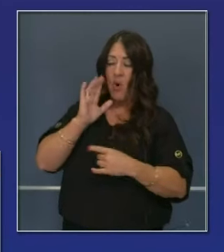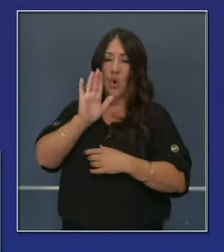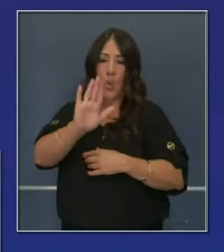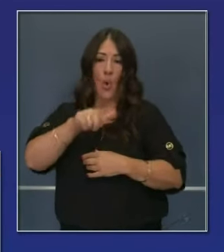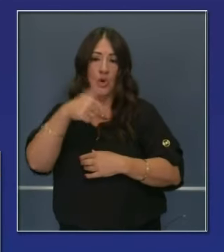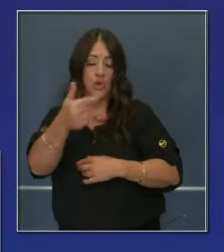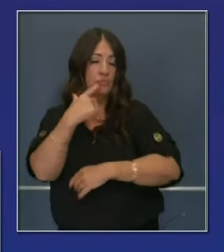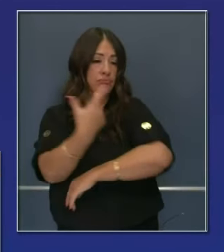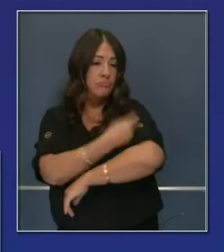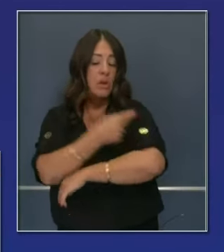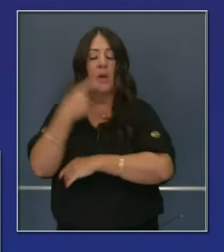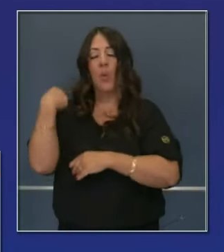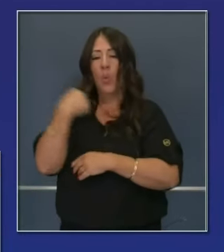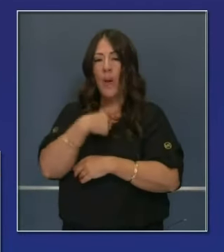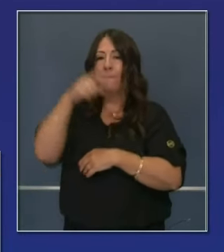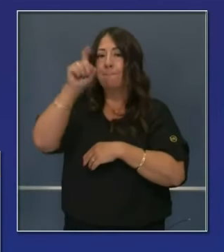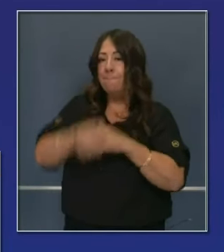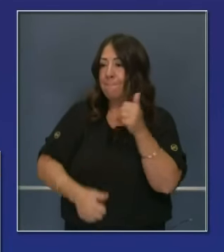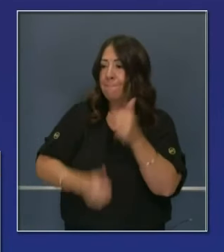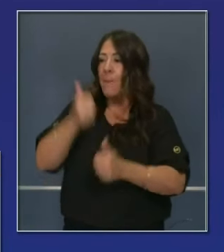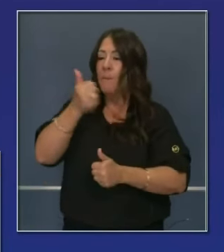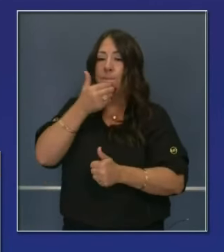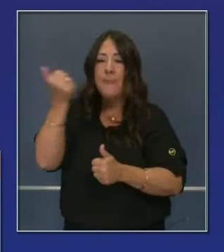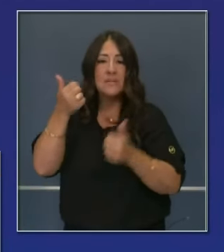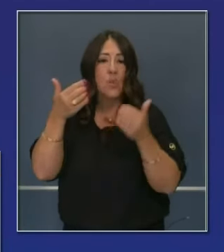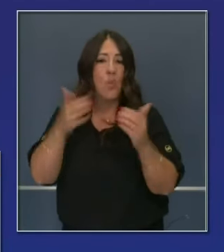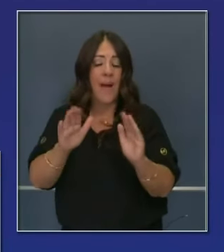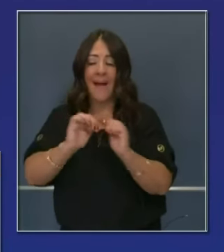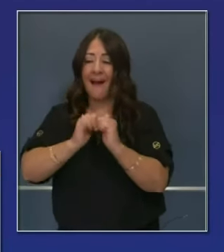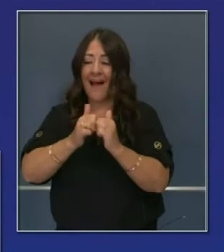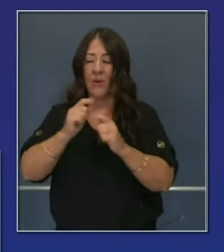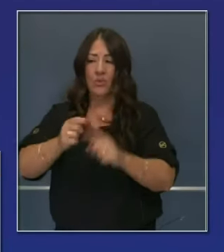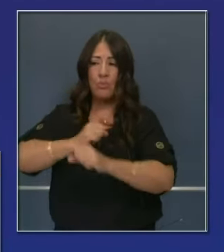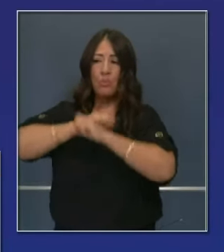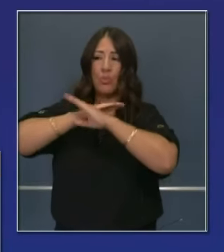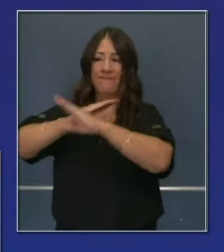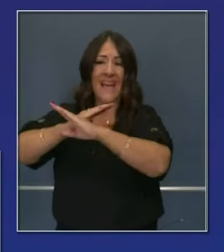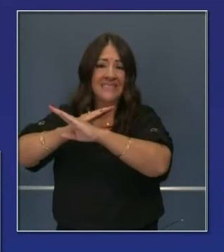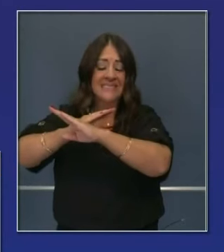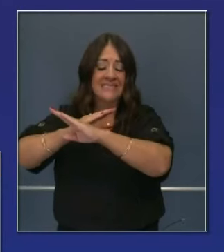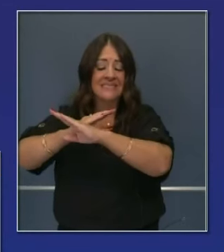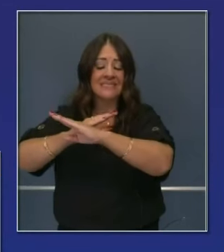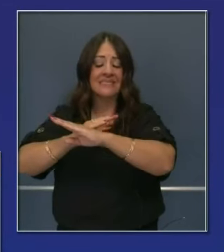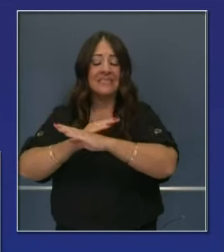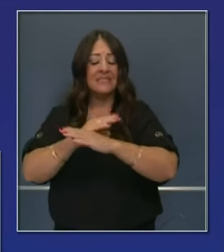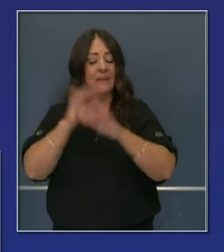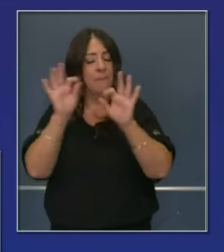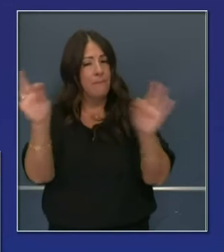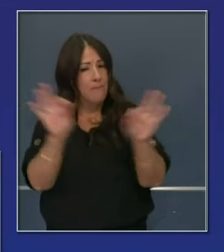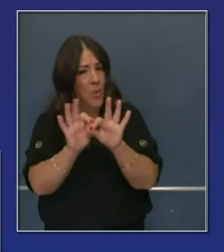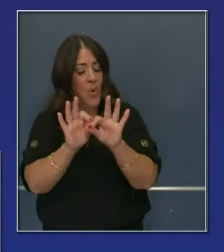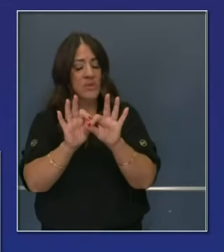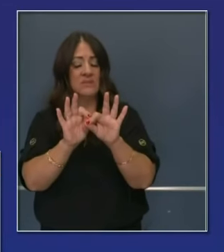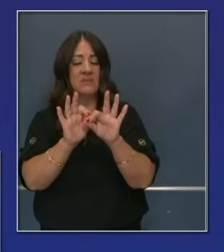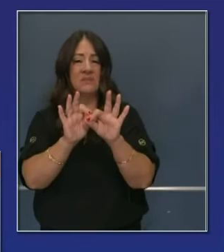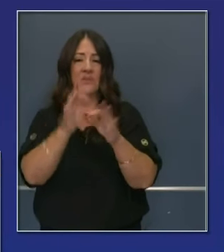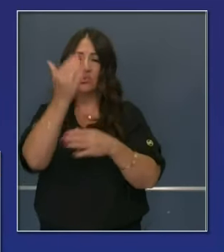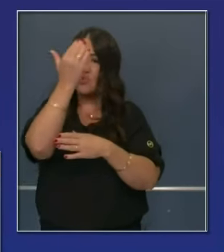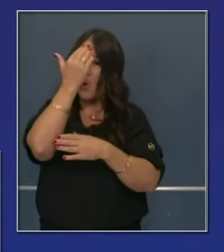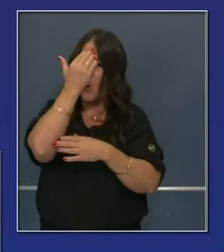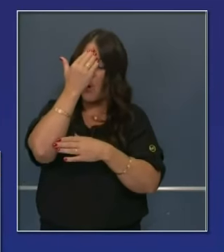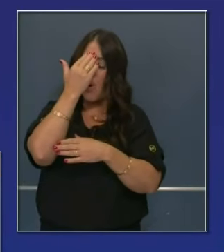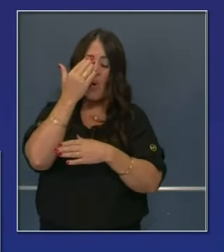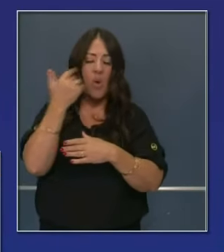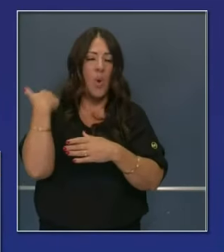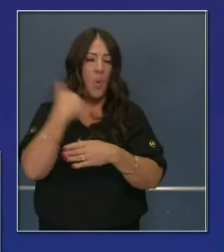the most impactful non-pharmaceutical intervention that remains as it relates to the issue of mitigating